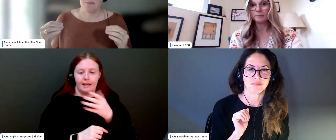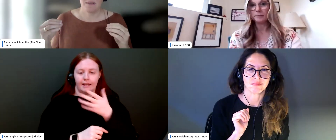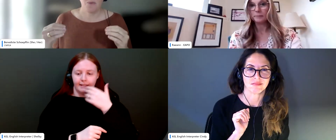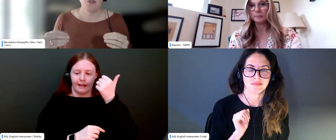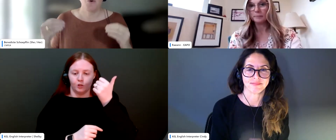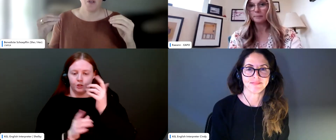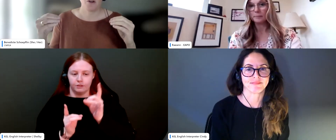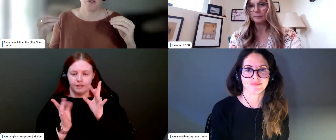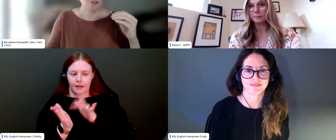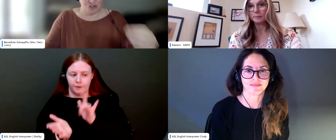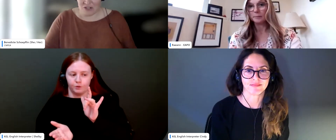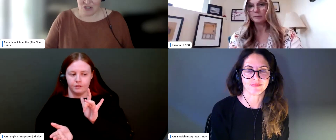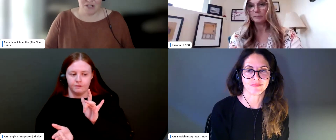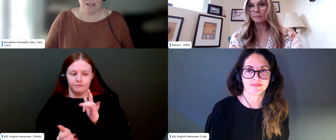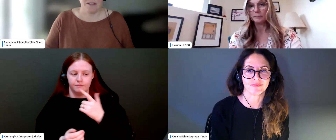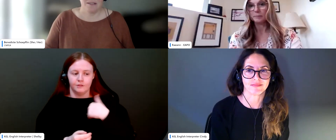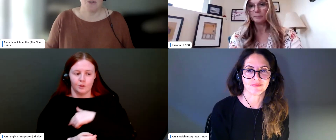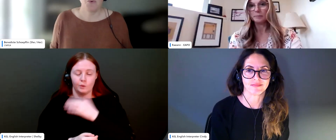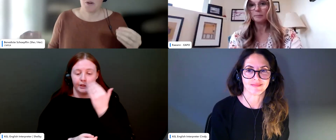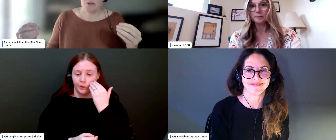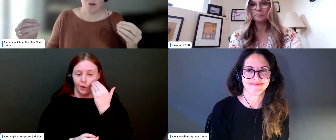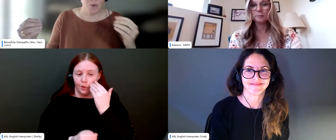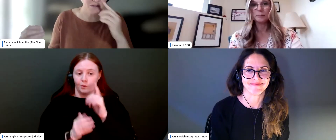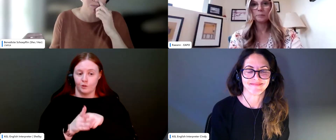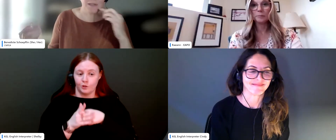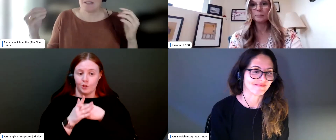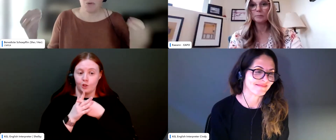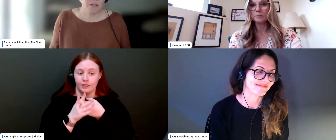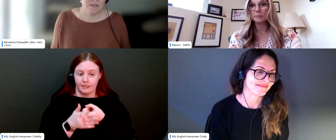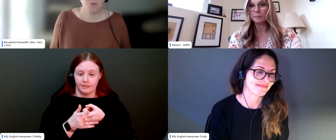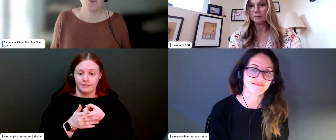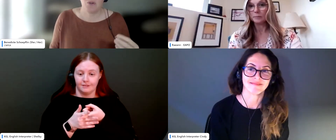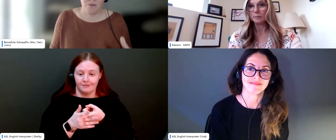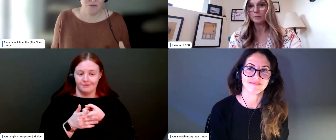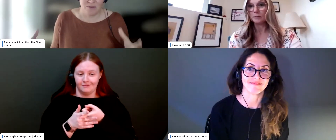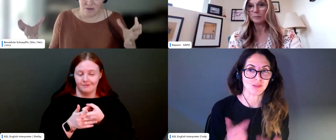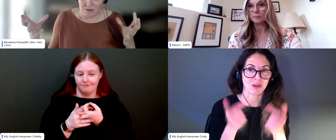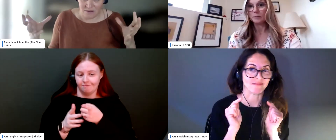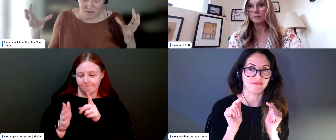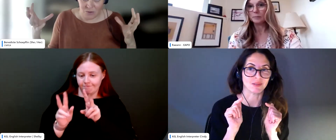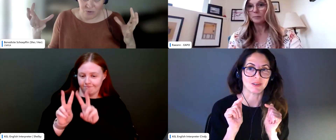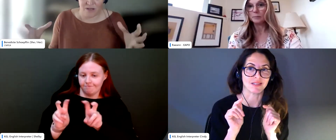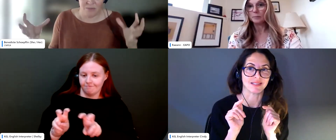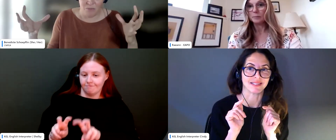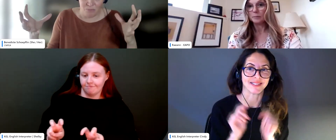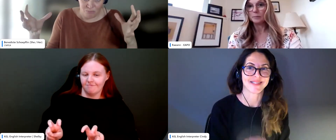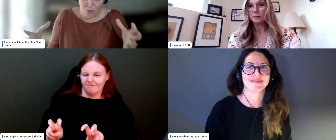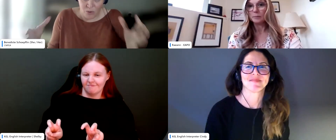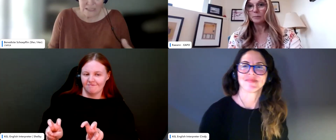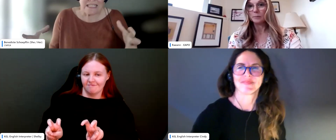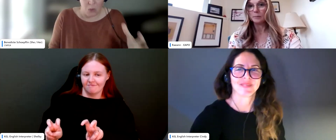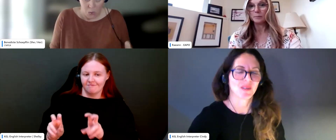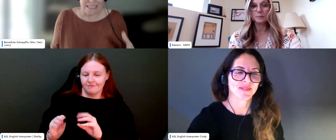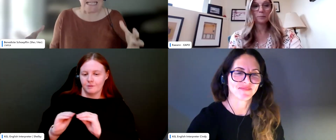is something that we know we are just starting. We are going to be exploring this more to have provide